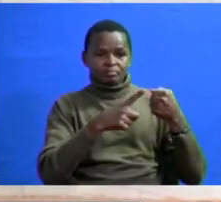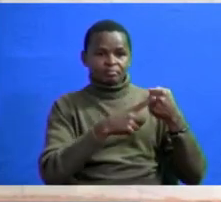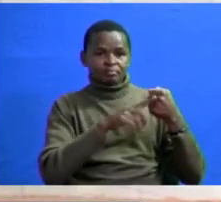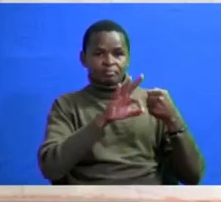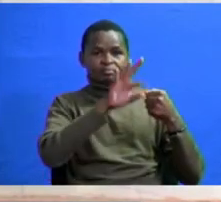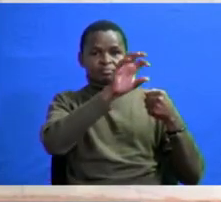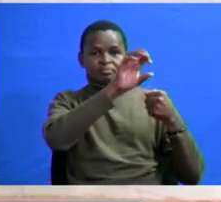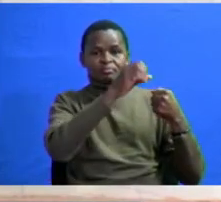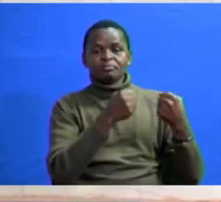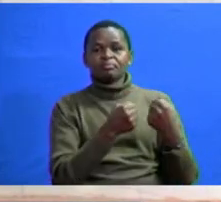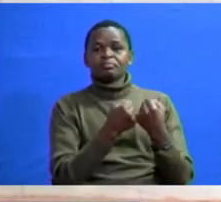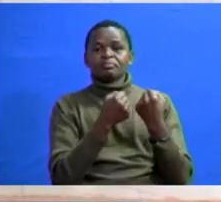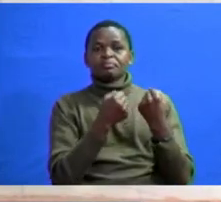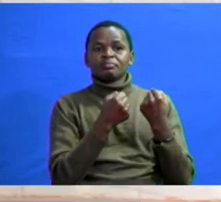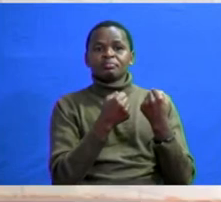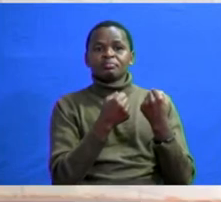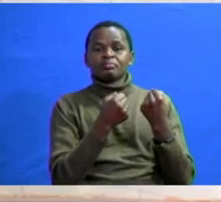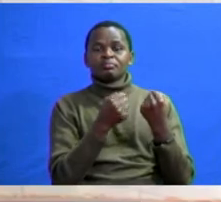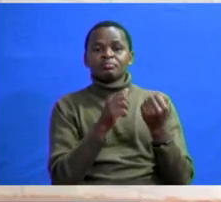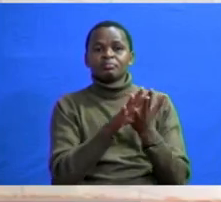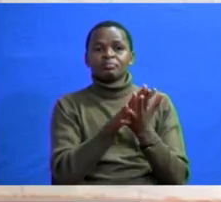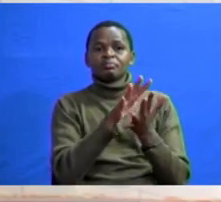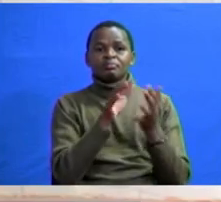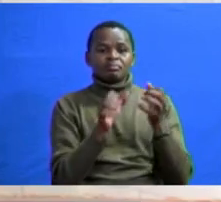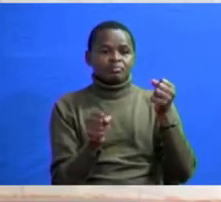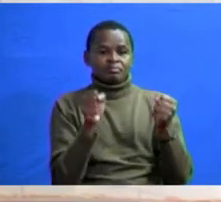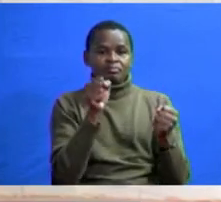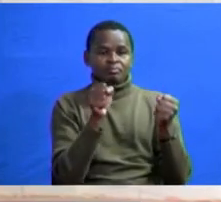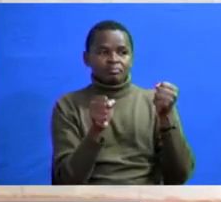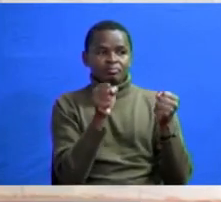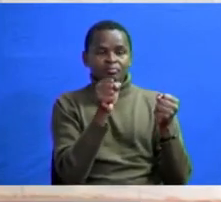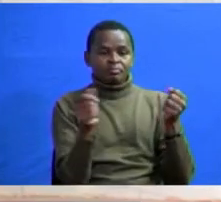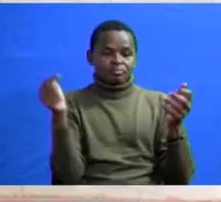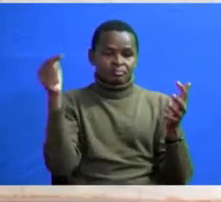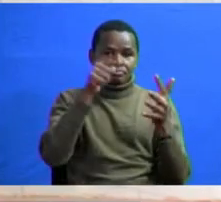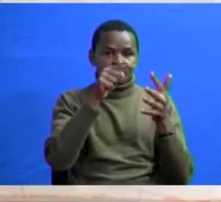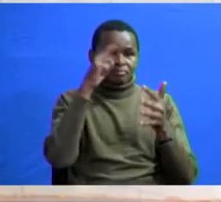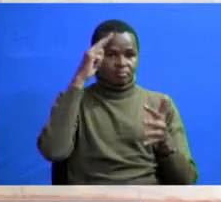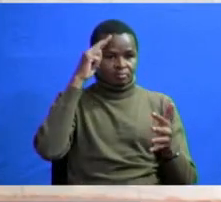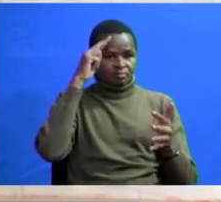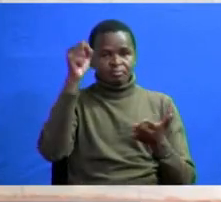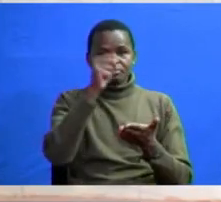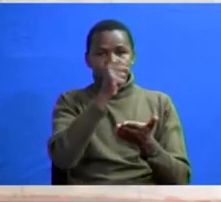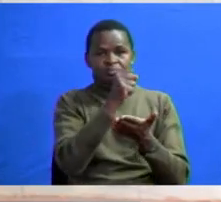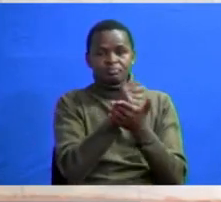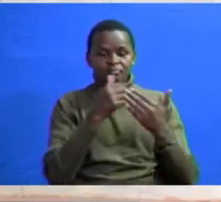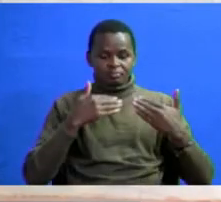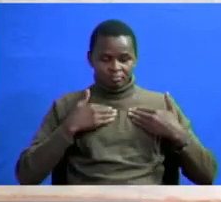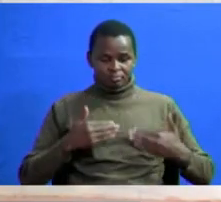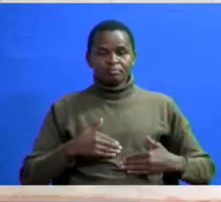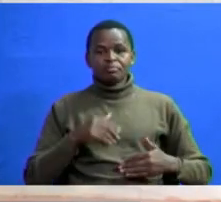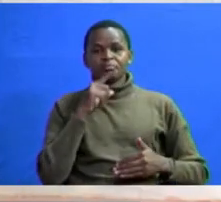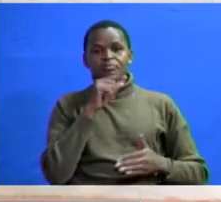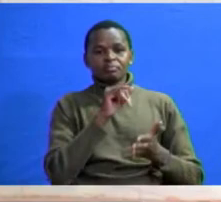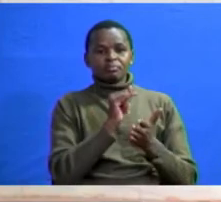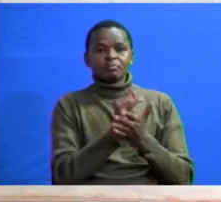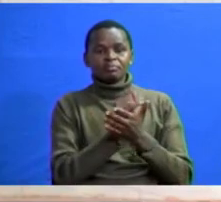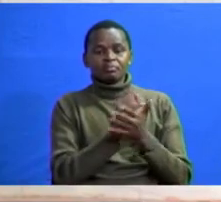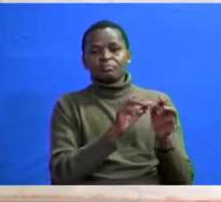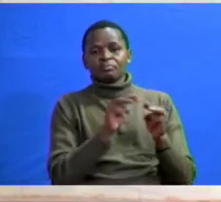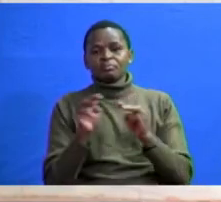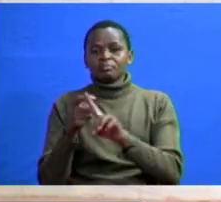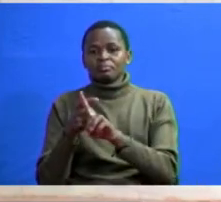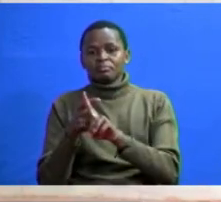p.m. incident, a rowdy mob driving in a pickup car arrived at the police station escorting the body of a man that was being moved